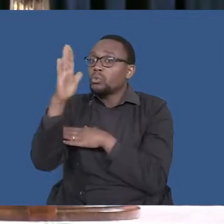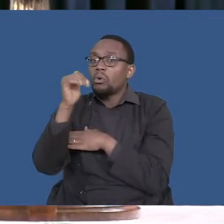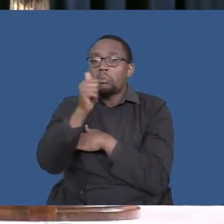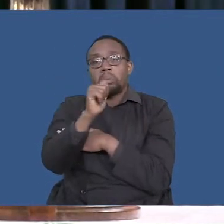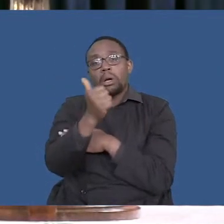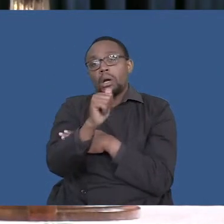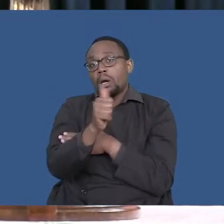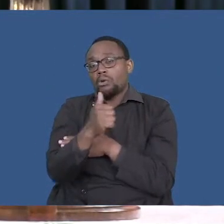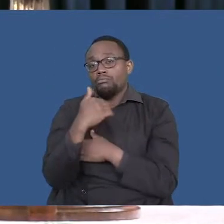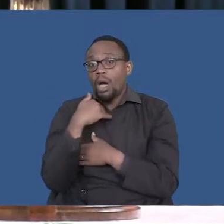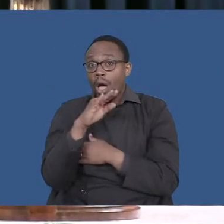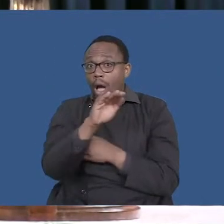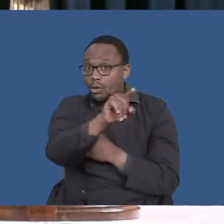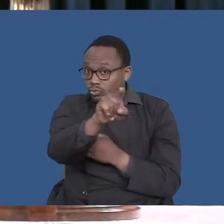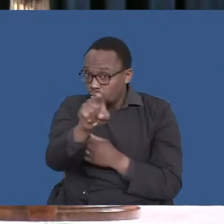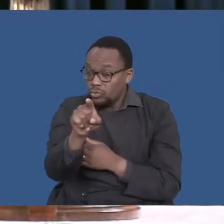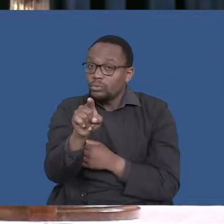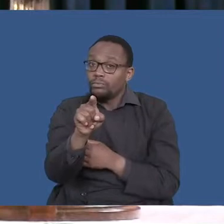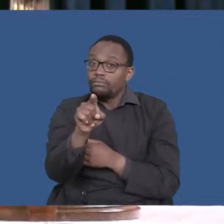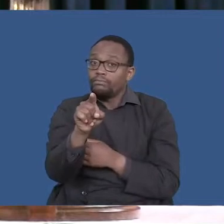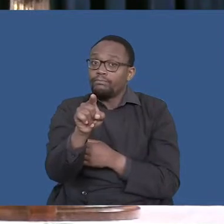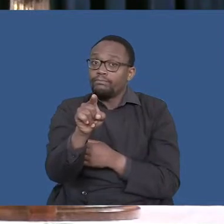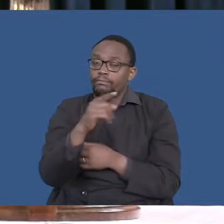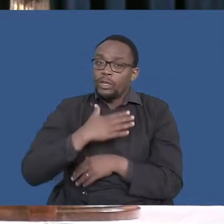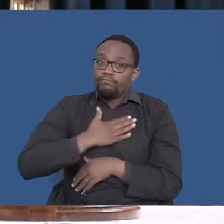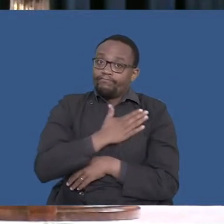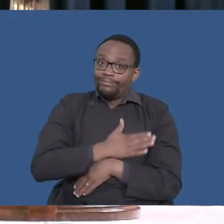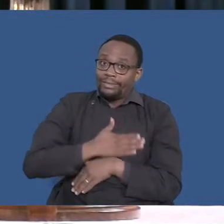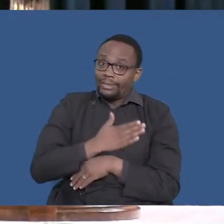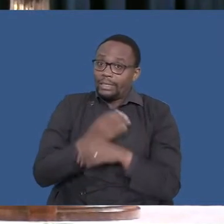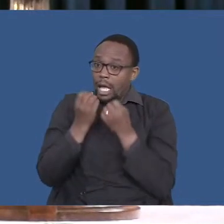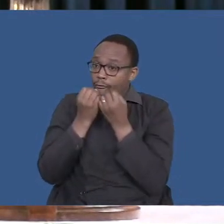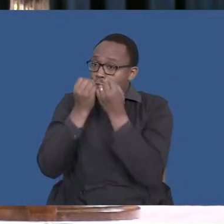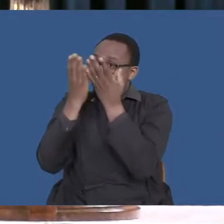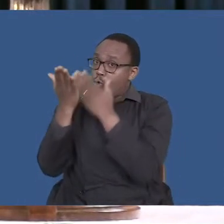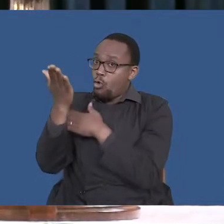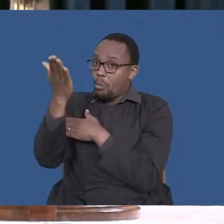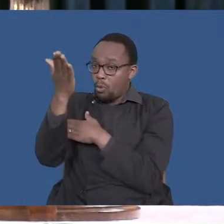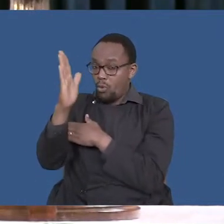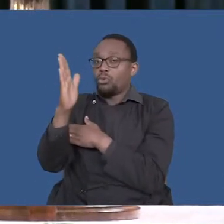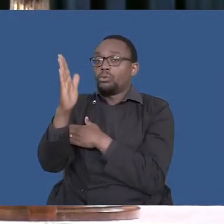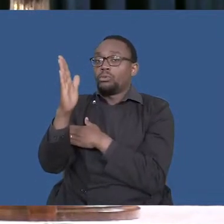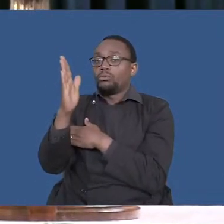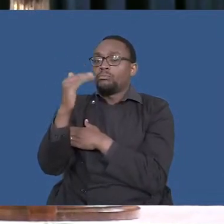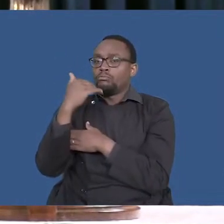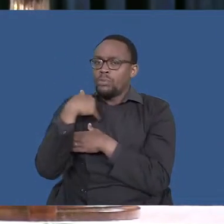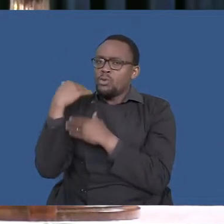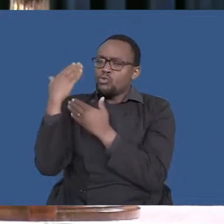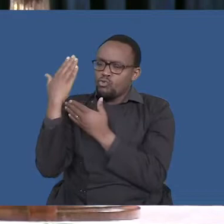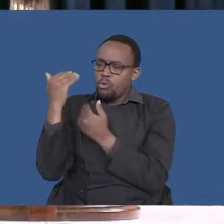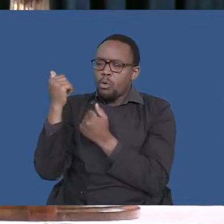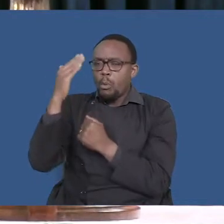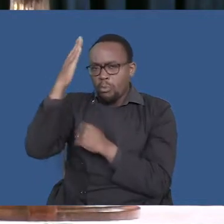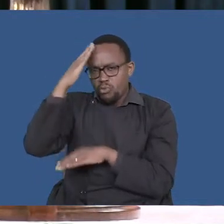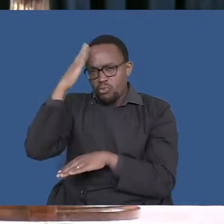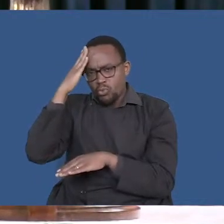My prayer for you to this morning, my viewers, is that you may confess that sin before God. My prayer is that you may identify it,